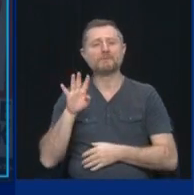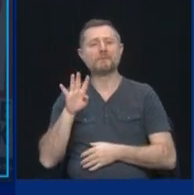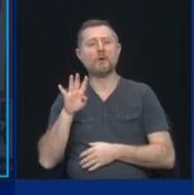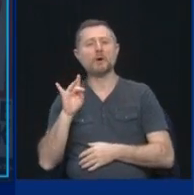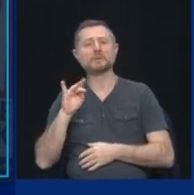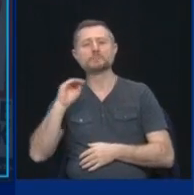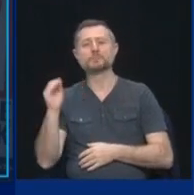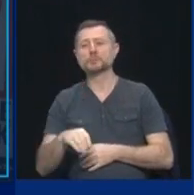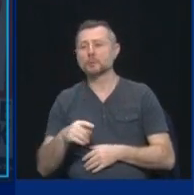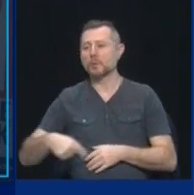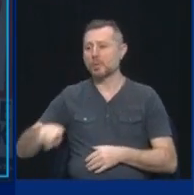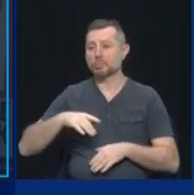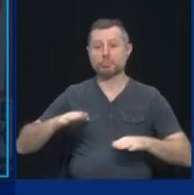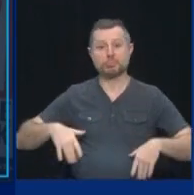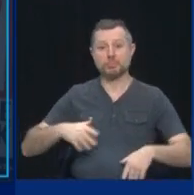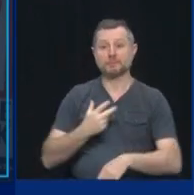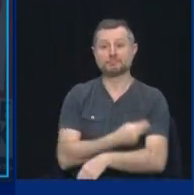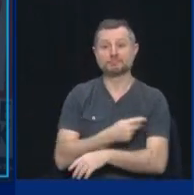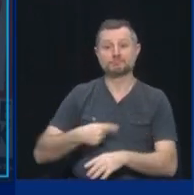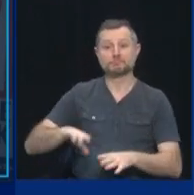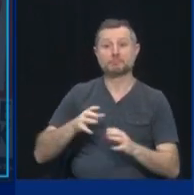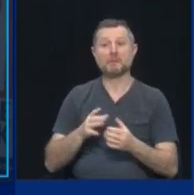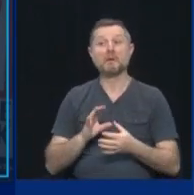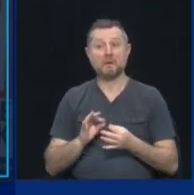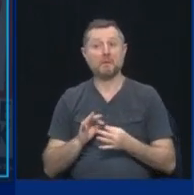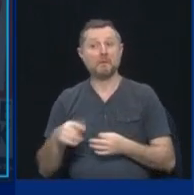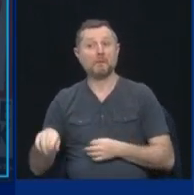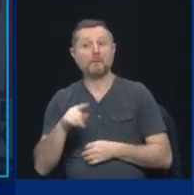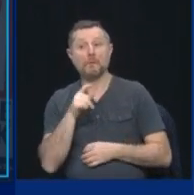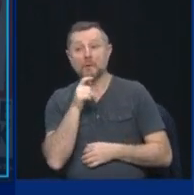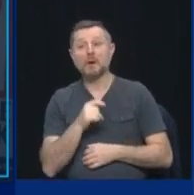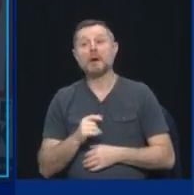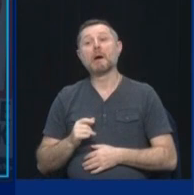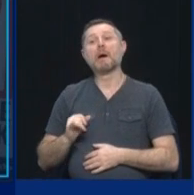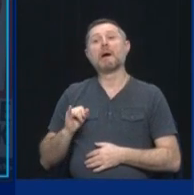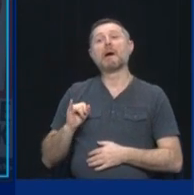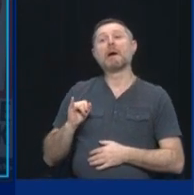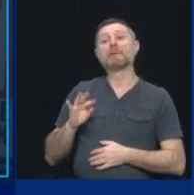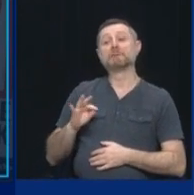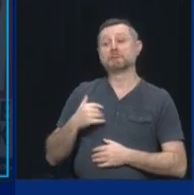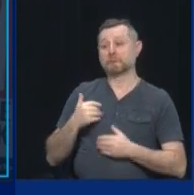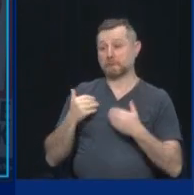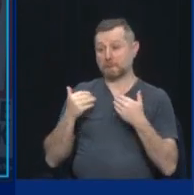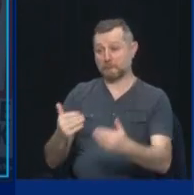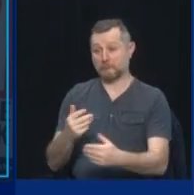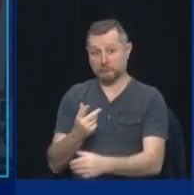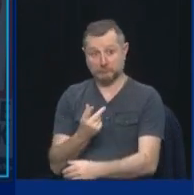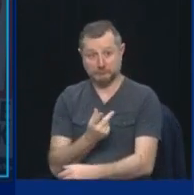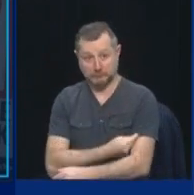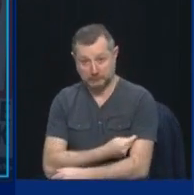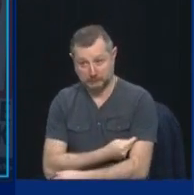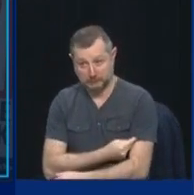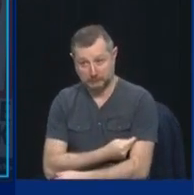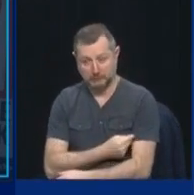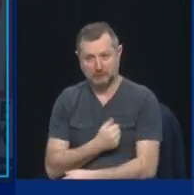say that they may miss work from the side effects of the vaccine if it makes them feel sick.